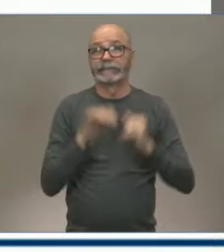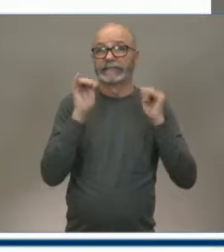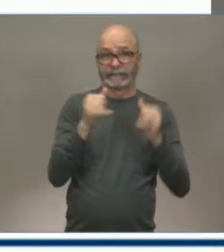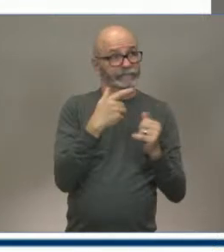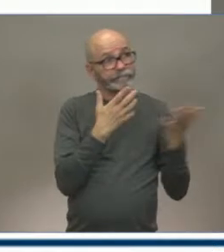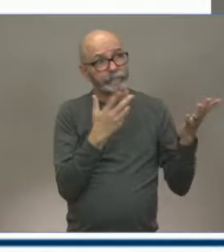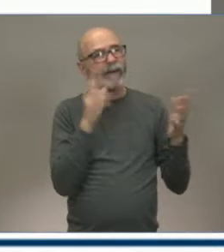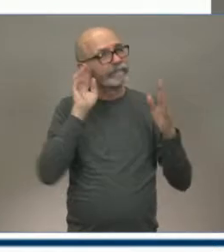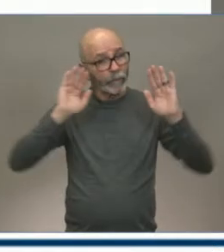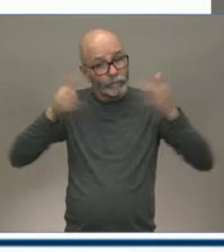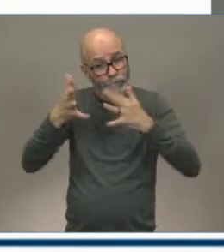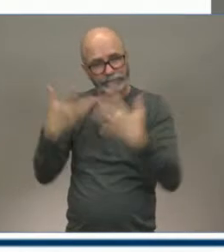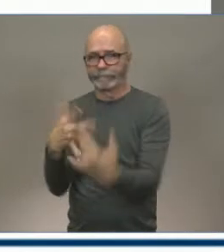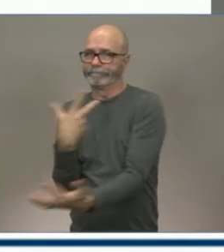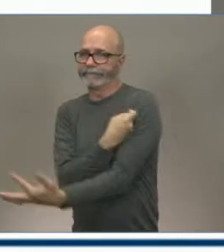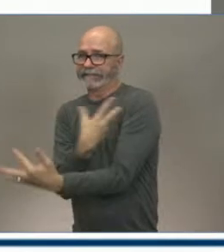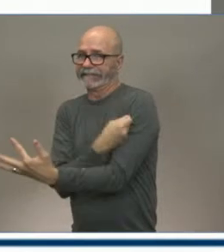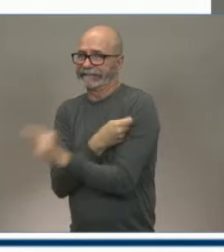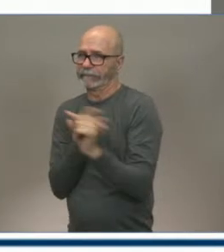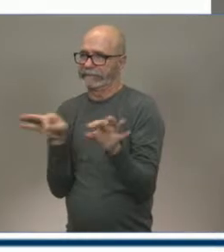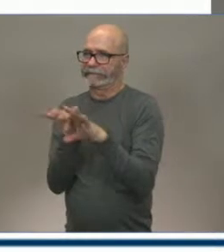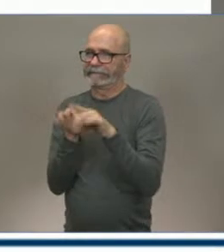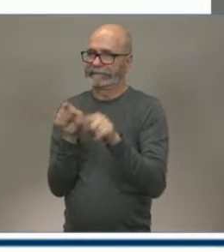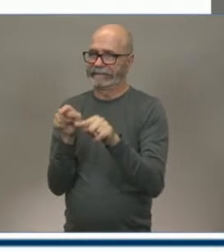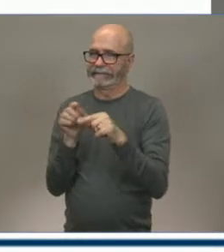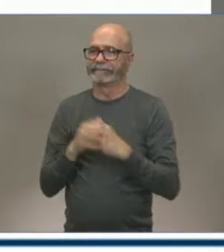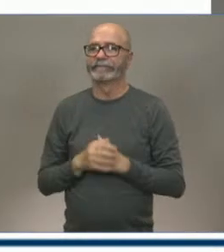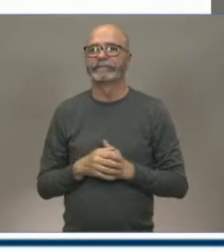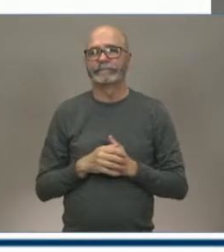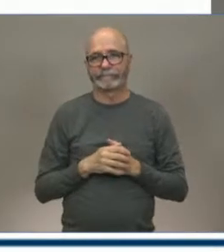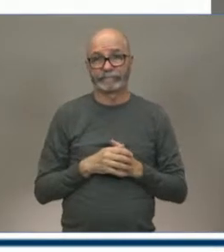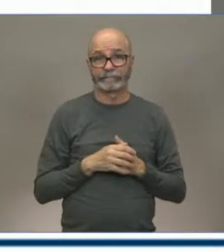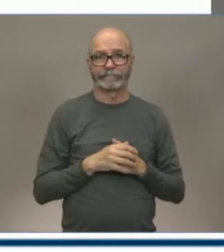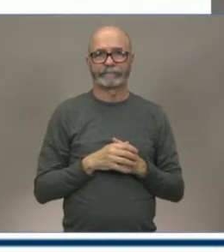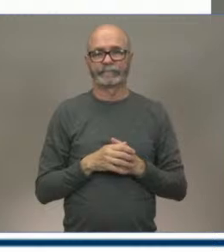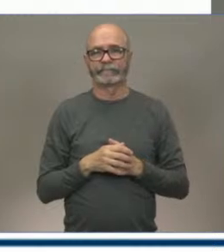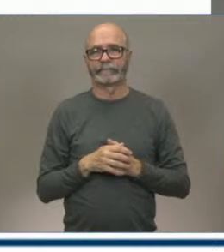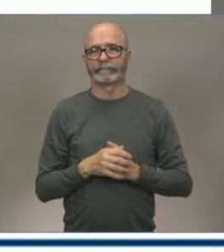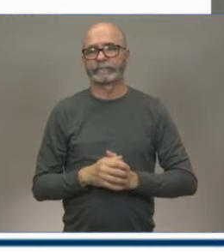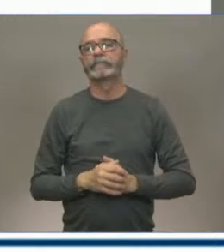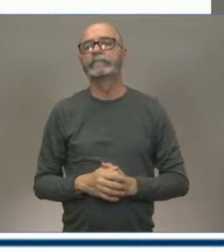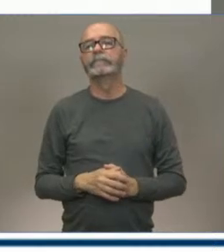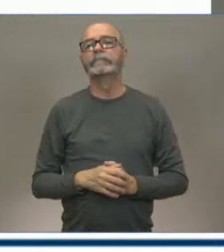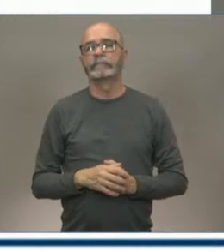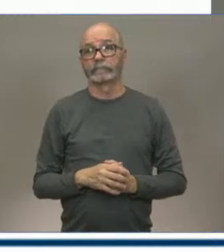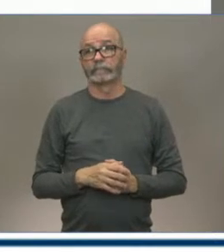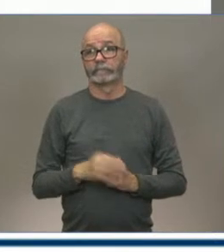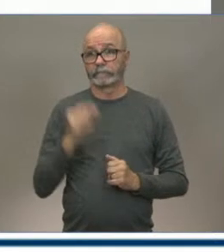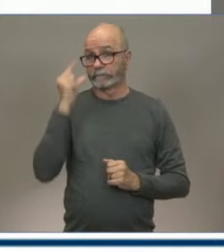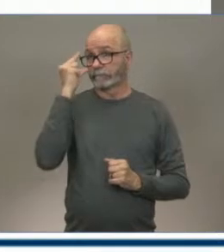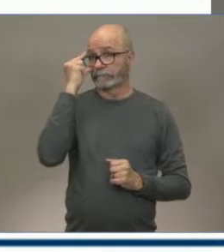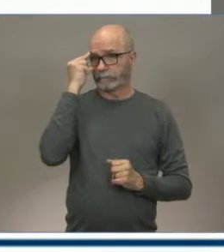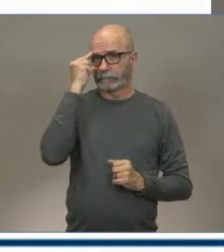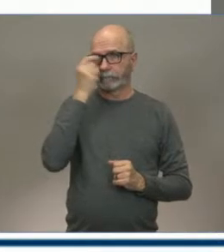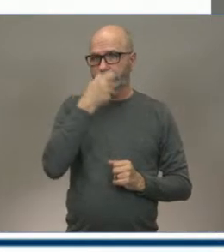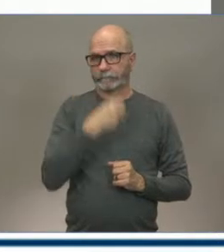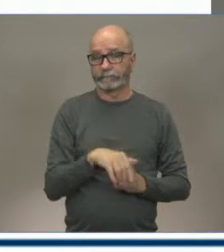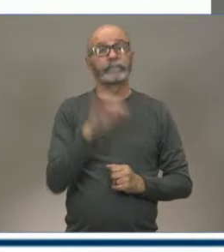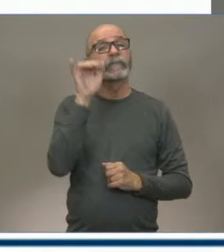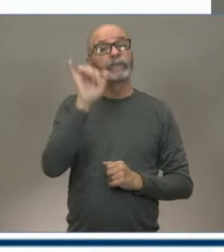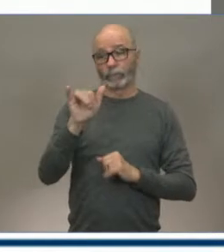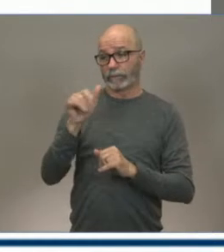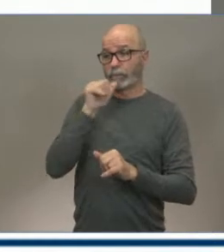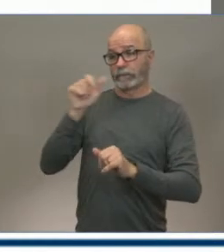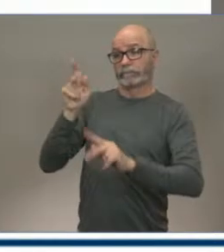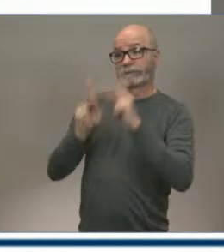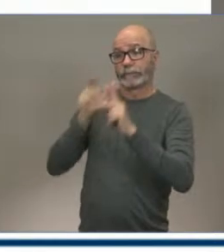getting. We have been literally flooded with requests from individuals and groups reaching out, lobbying for